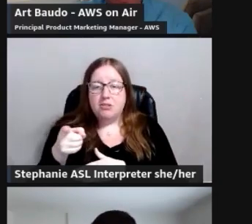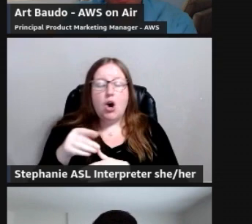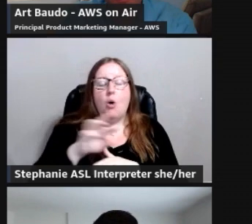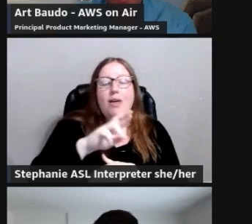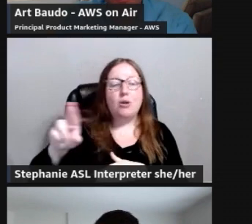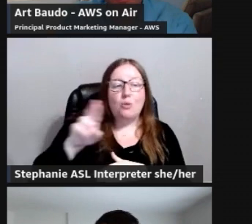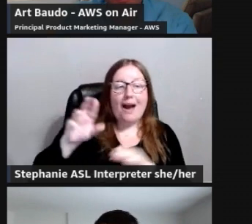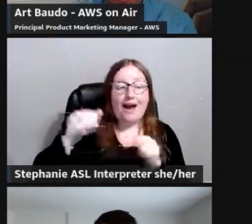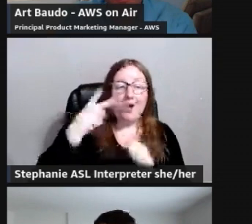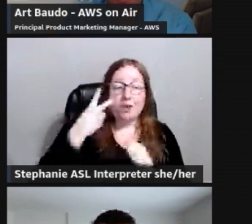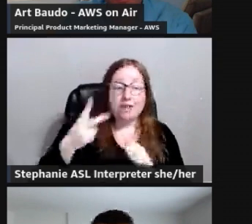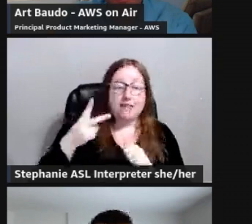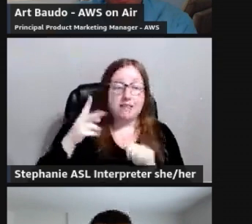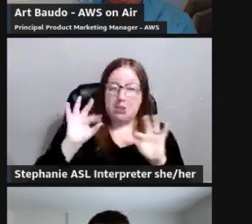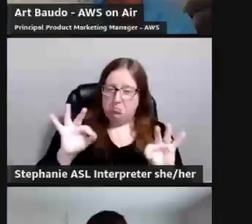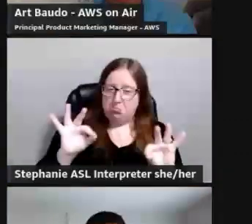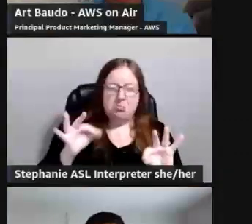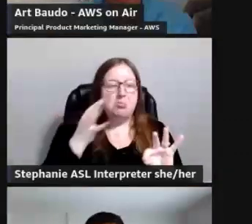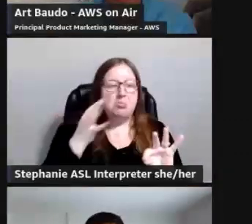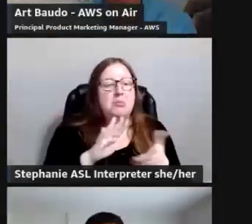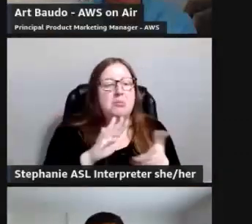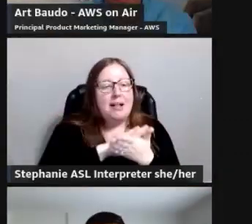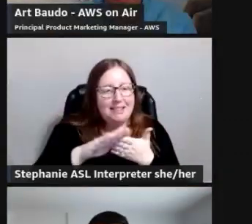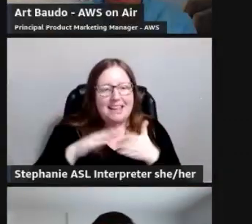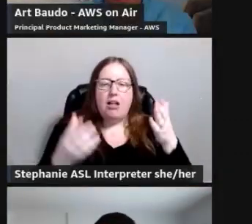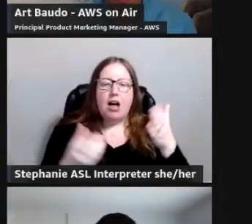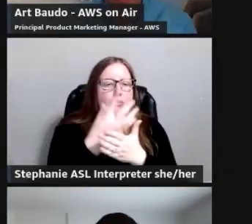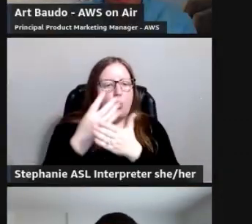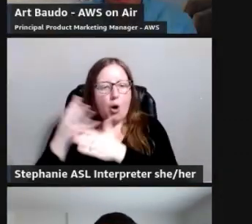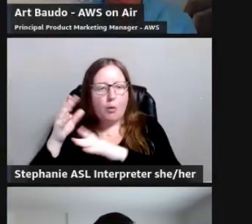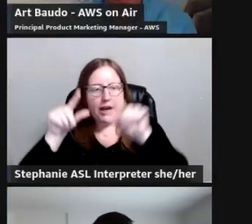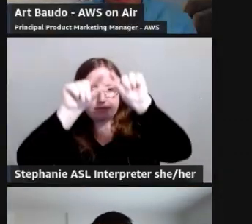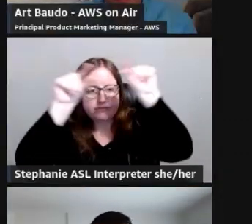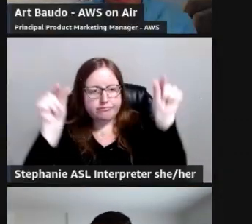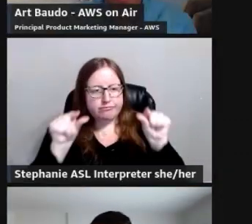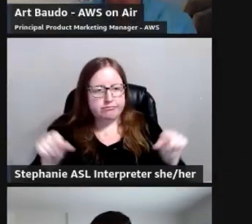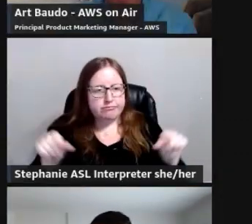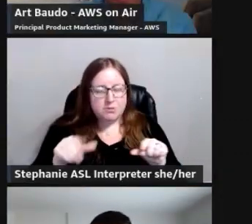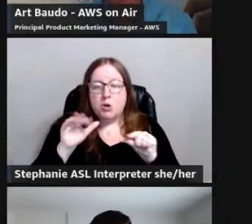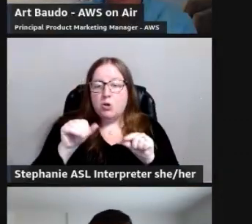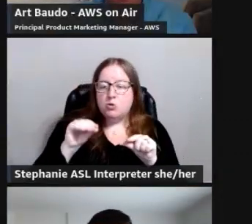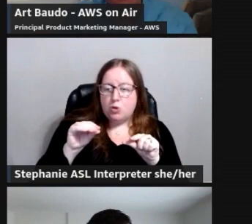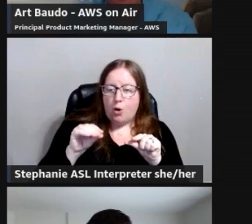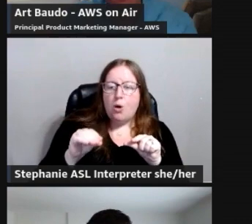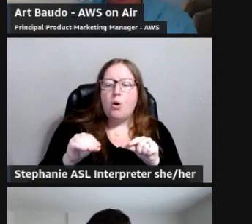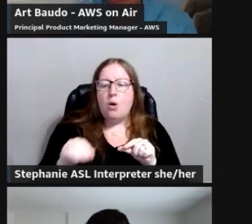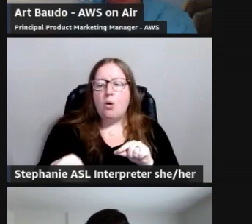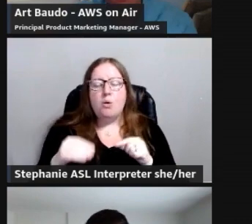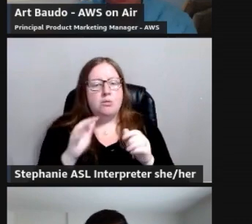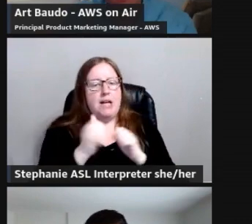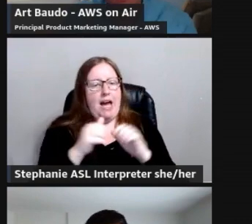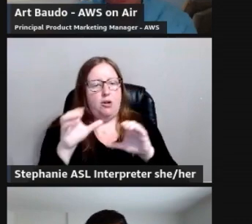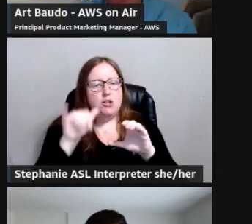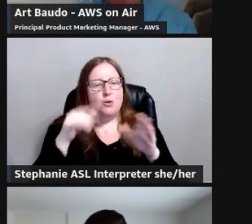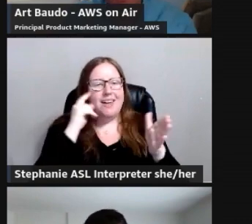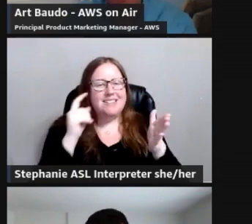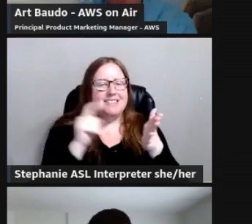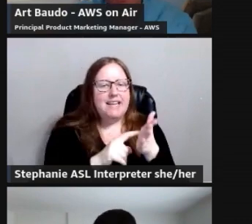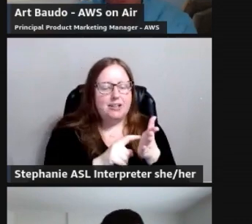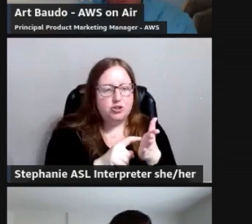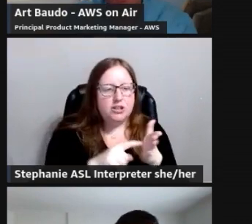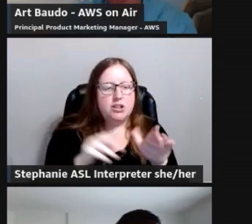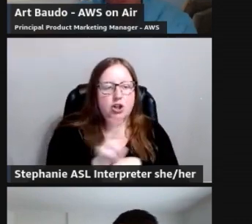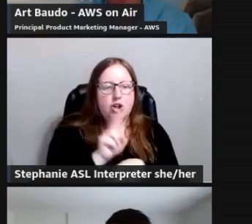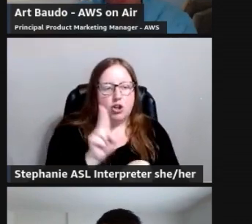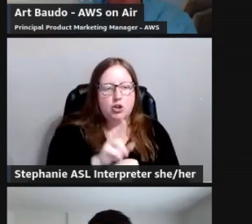a clean lake surrounded by a lot of vegetation. So this is what we're going to try. How do we do the detection using